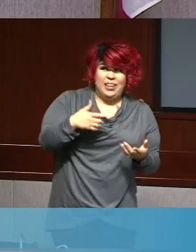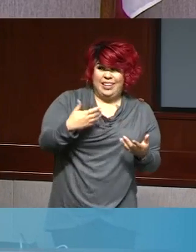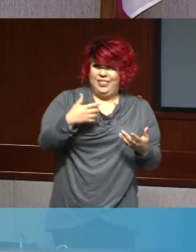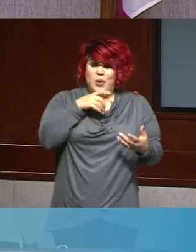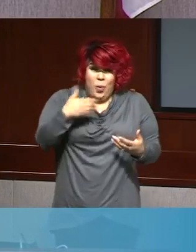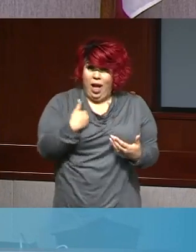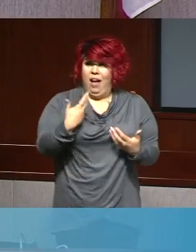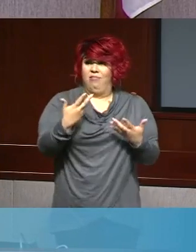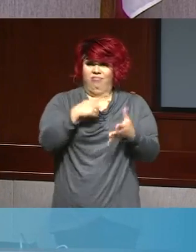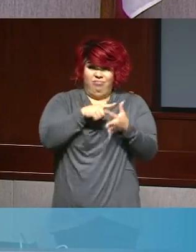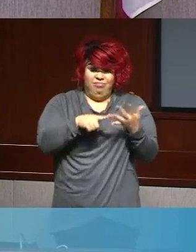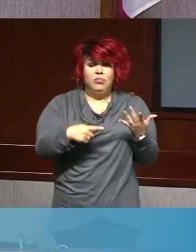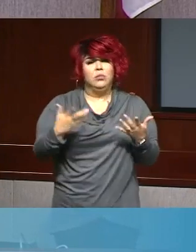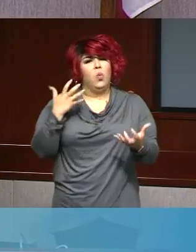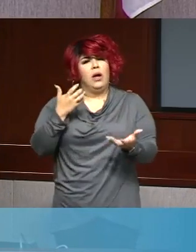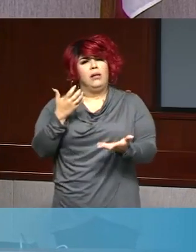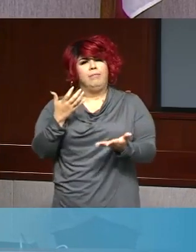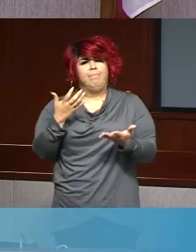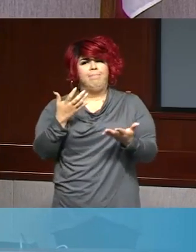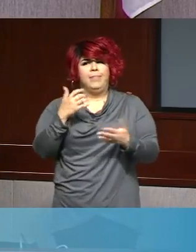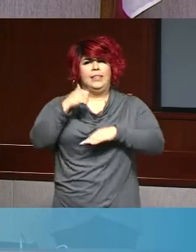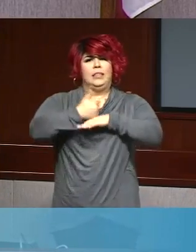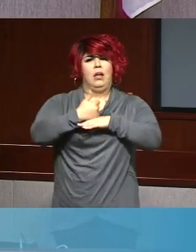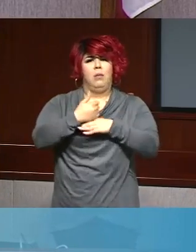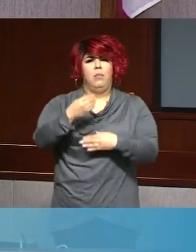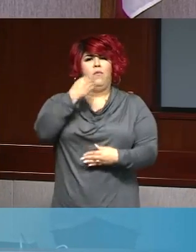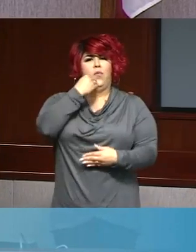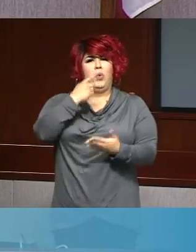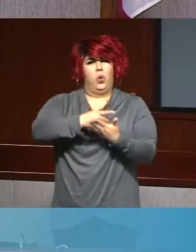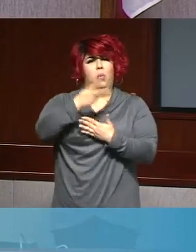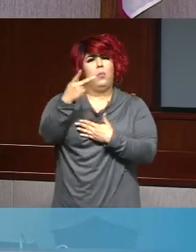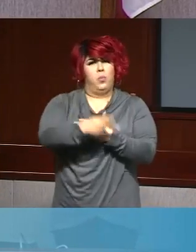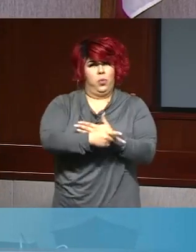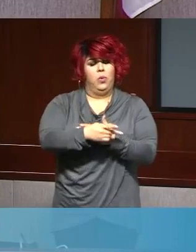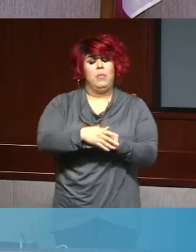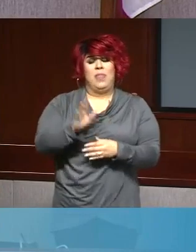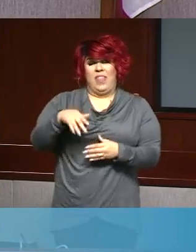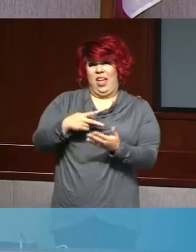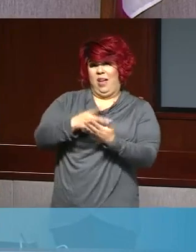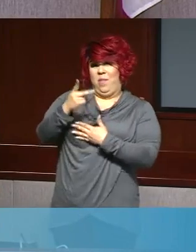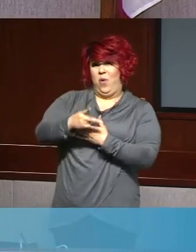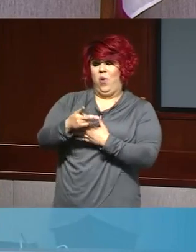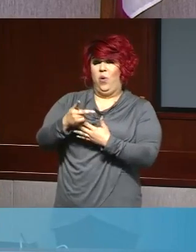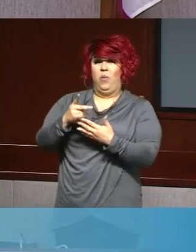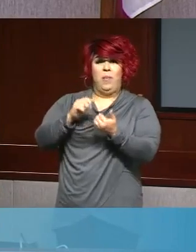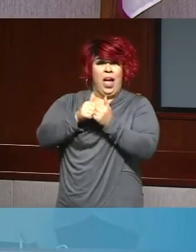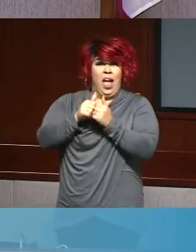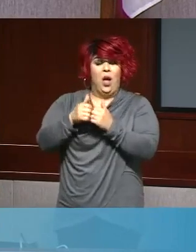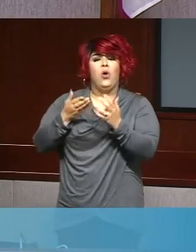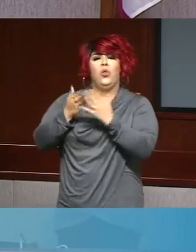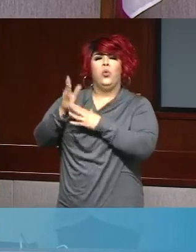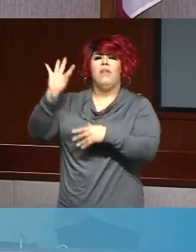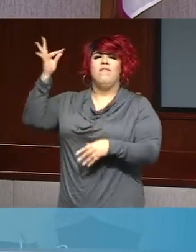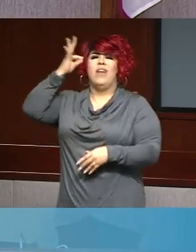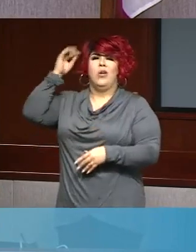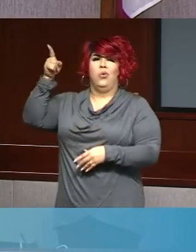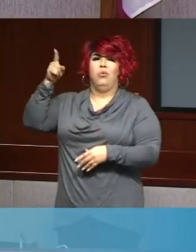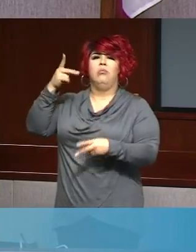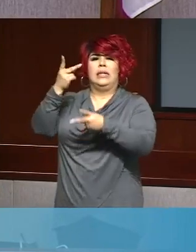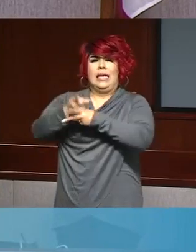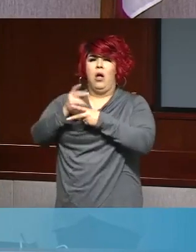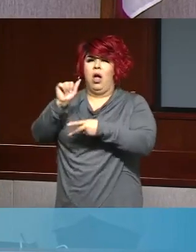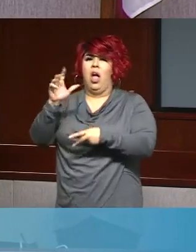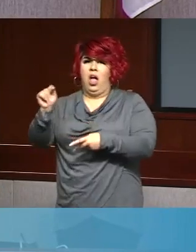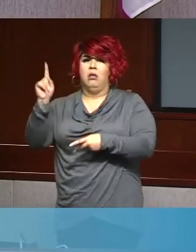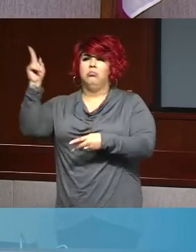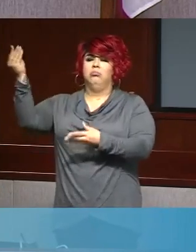health conditions. It's a food program. This program is funded through the Federal CARES Act. The Board of